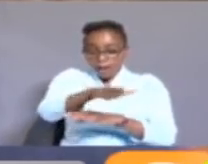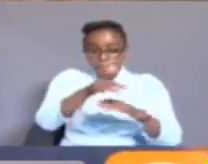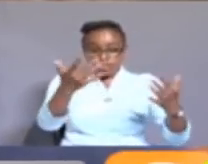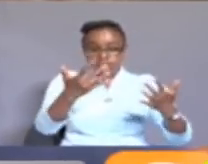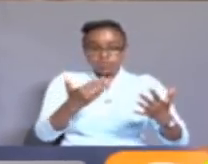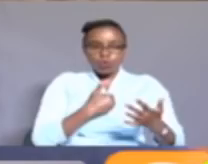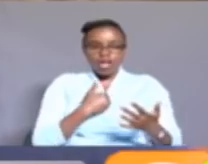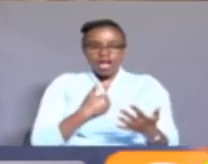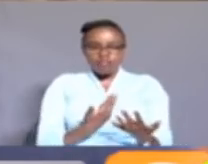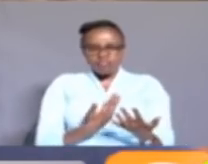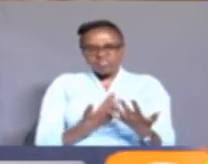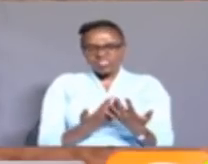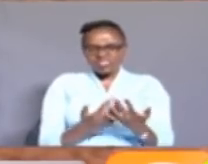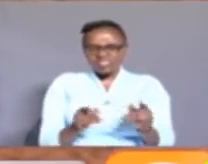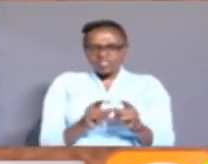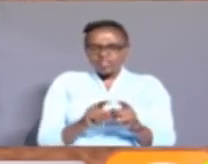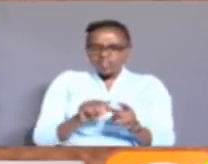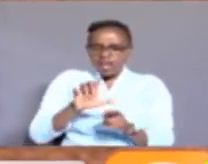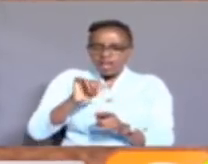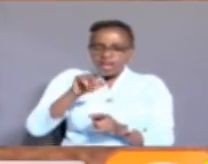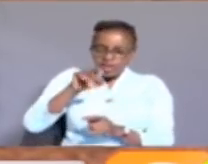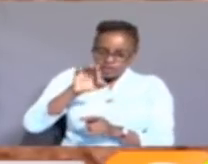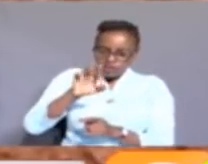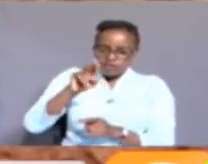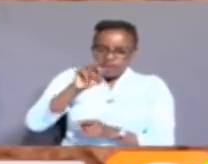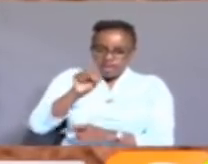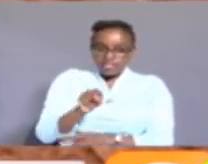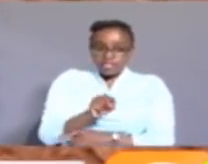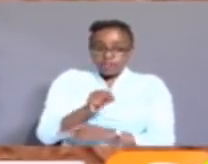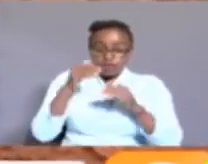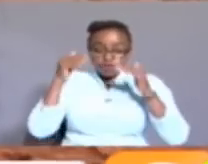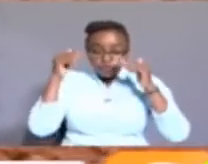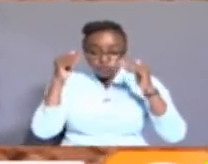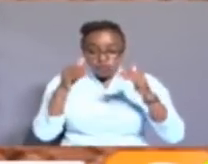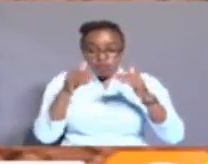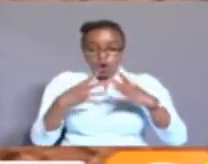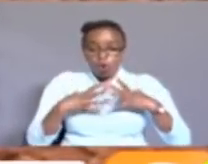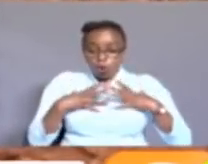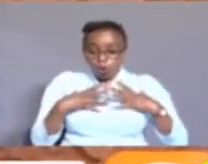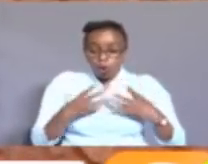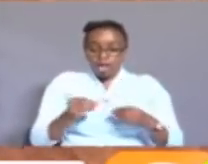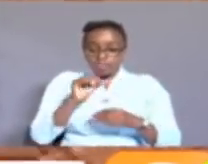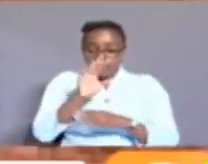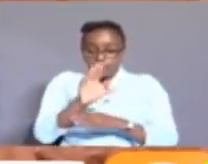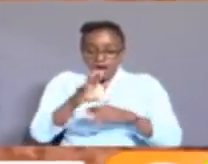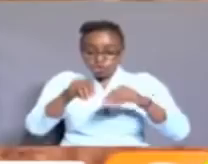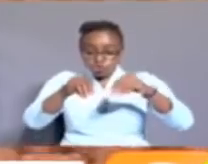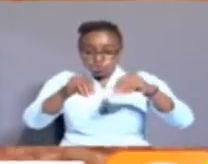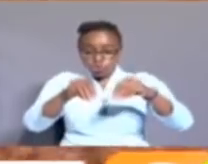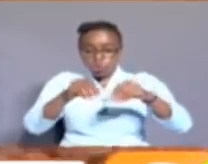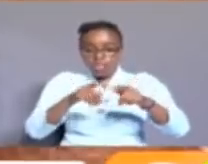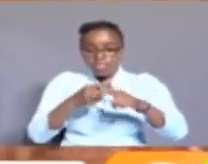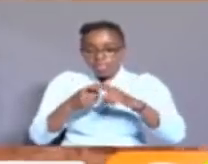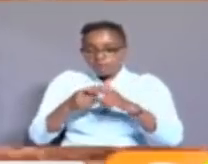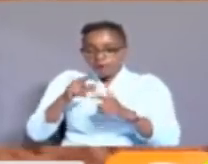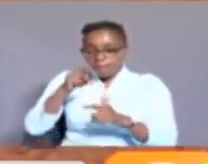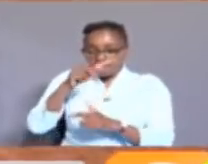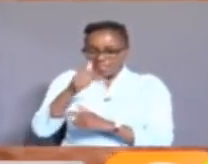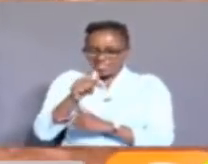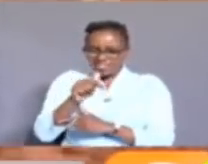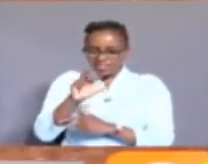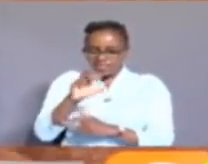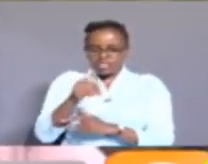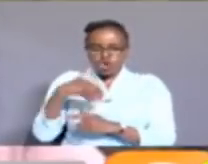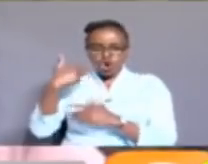that have live fence. Because he failed to pay attention to the health of his soil, Patrick was literally farming at a